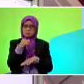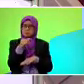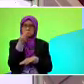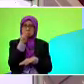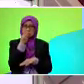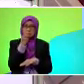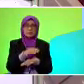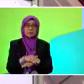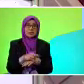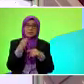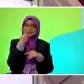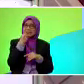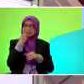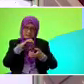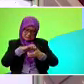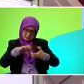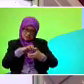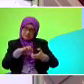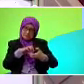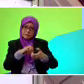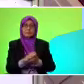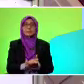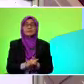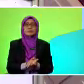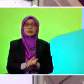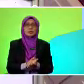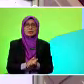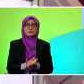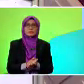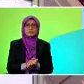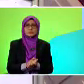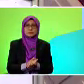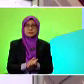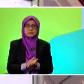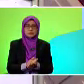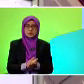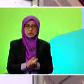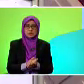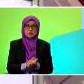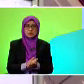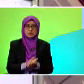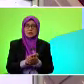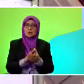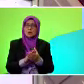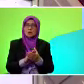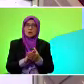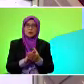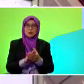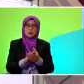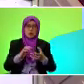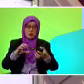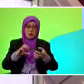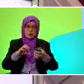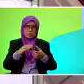and tooth decay, and also how it disrupts photosynthesis by growing on the